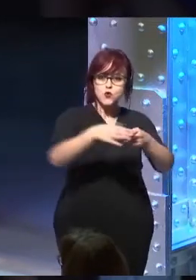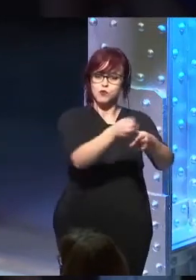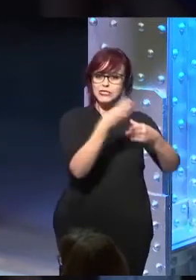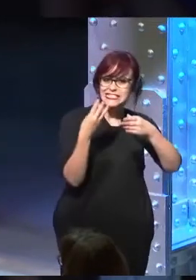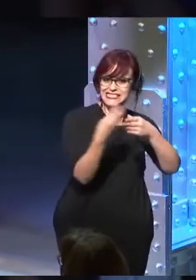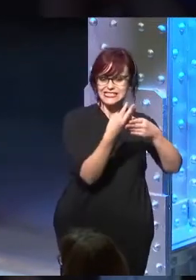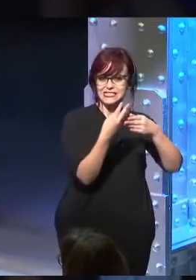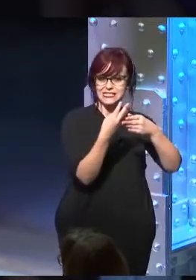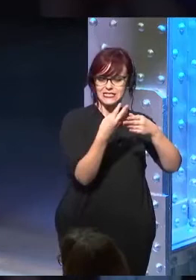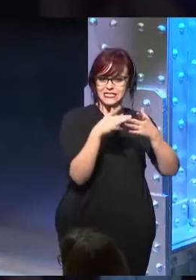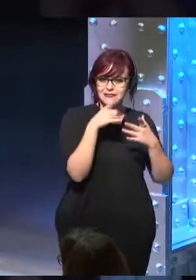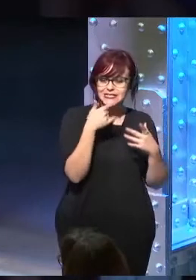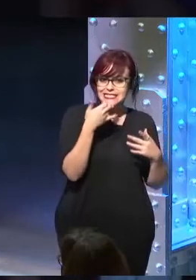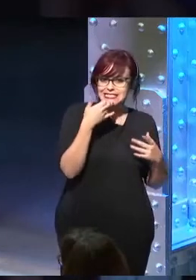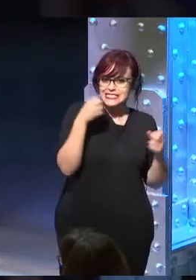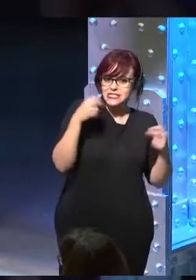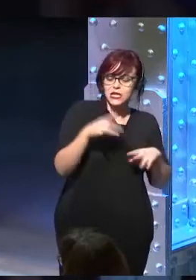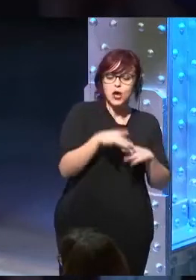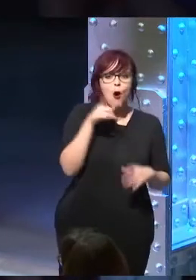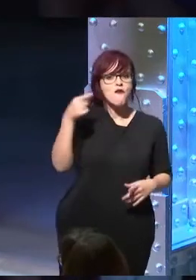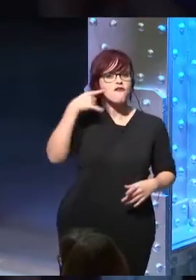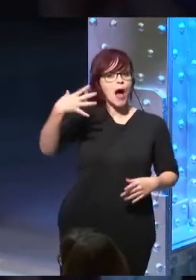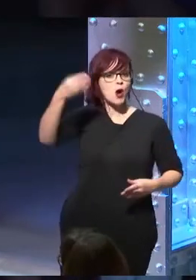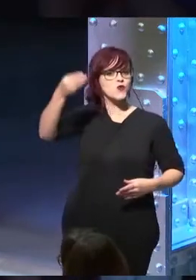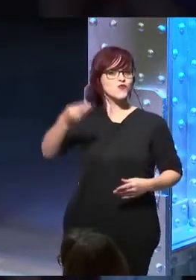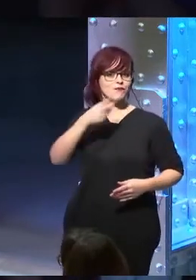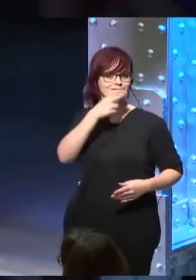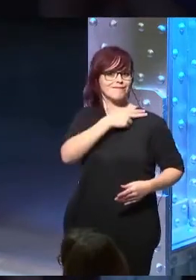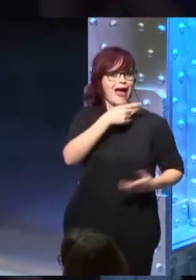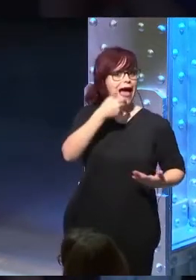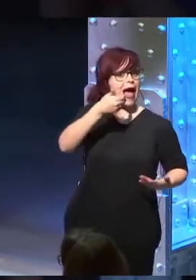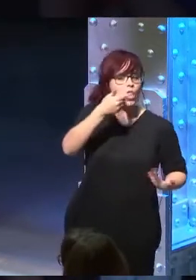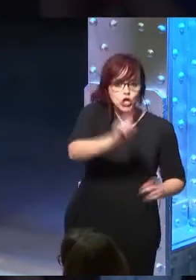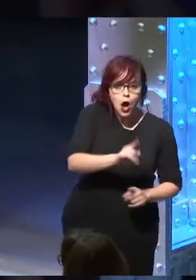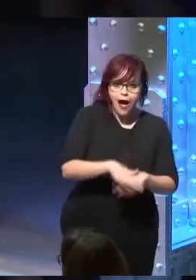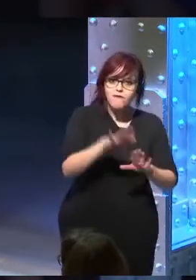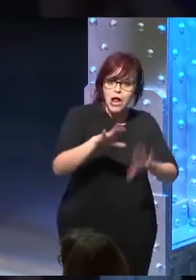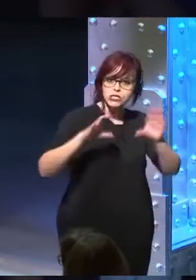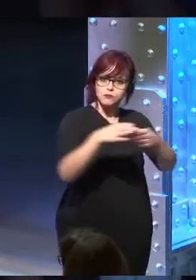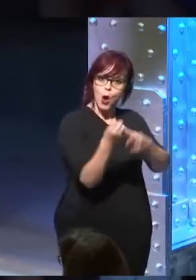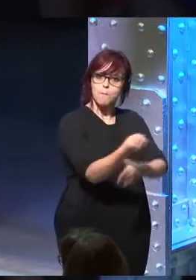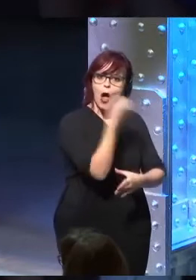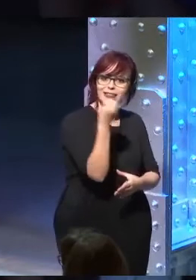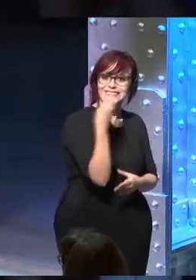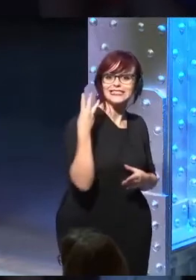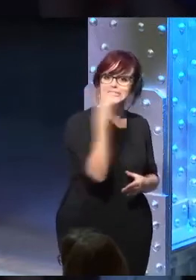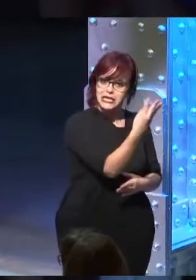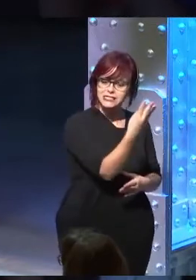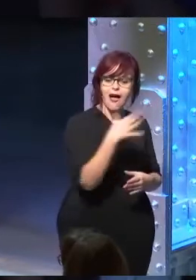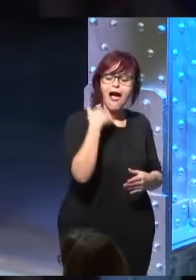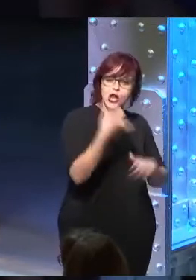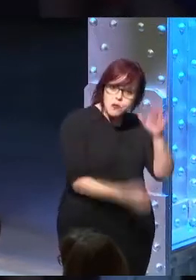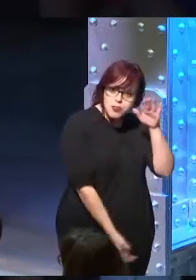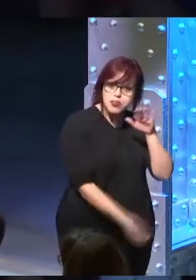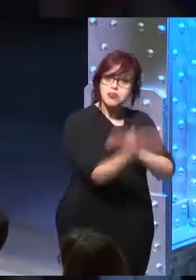the celebrity, they did have the power to get things done in a different way, and they